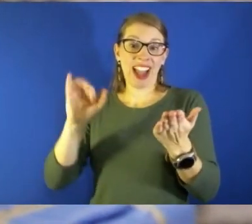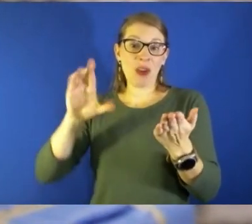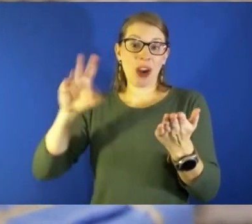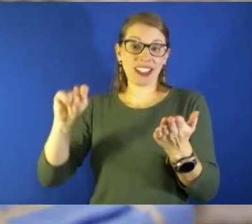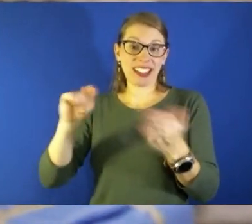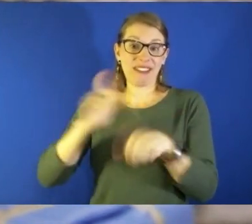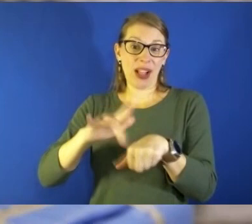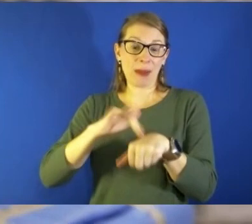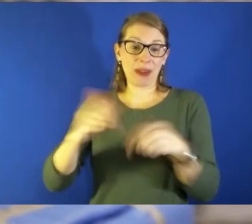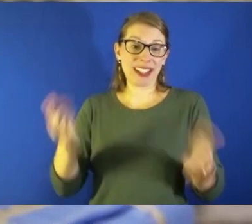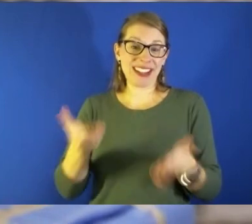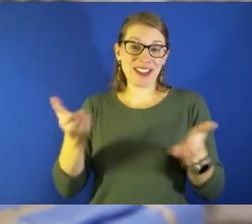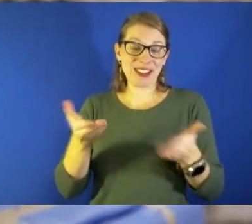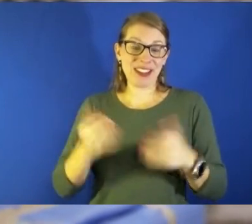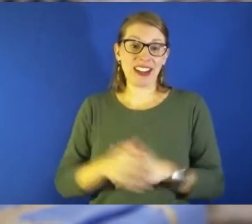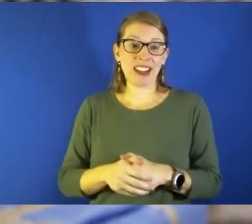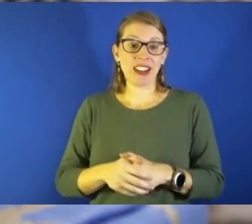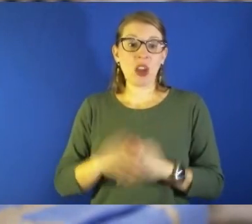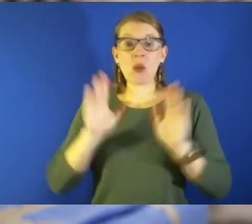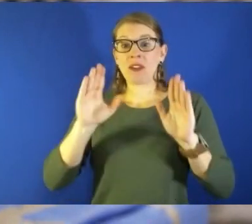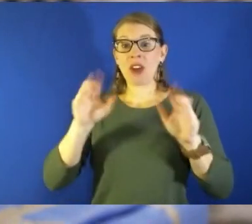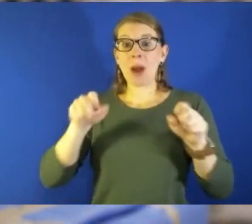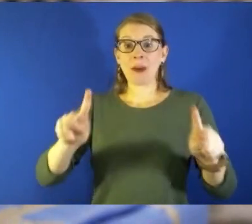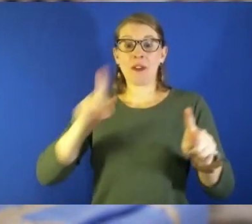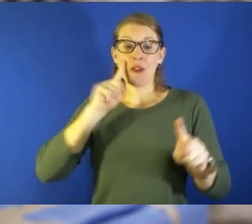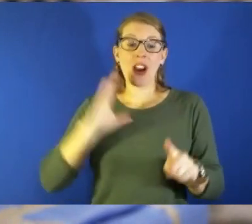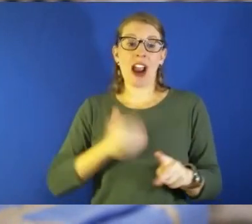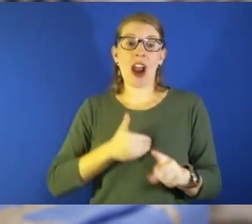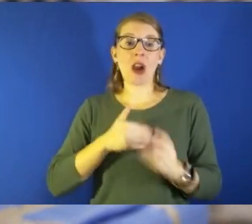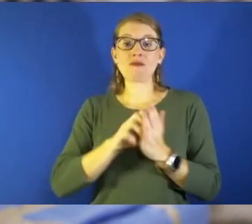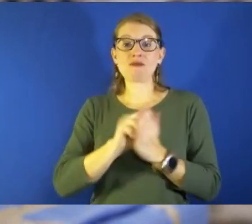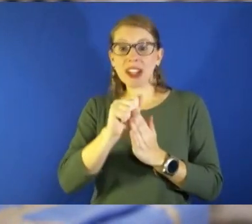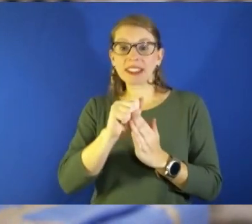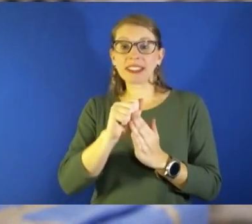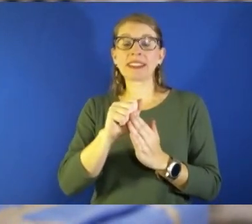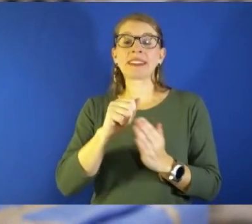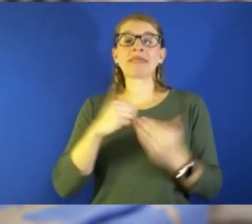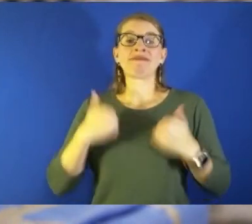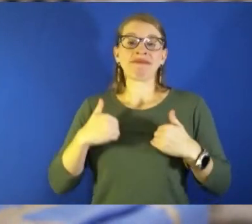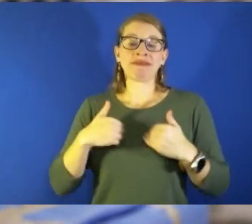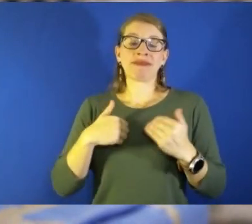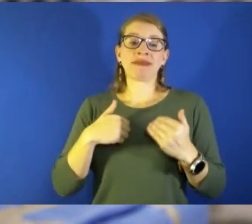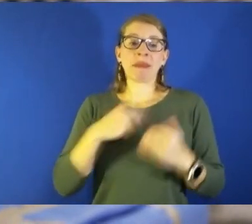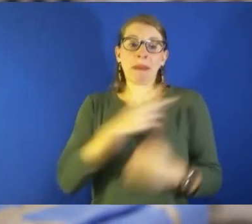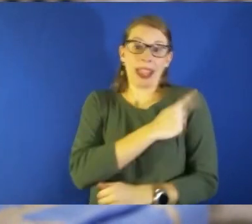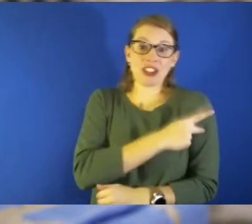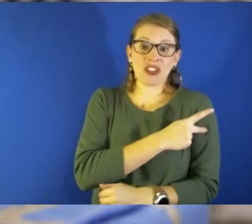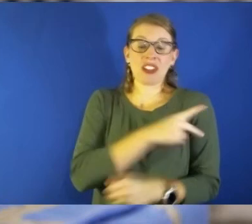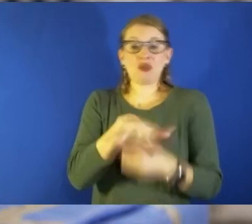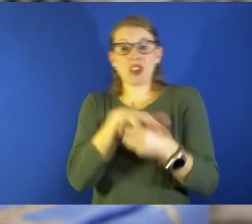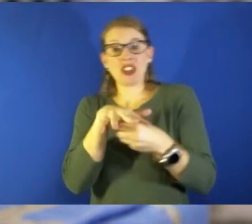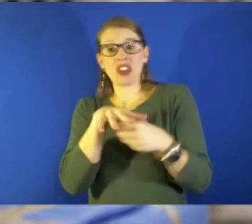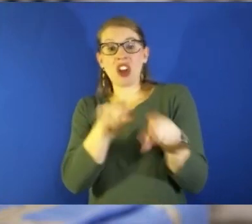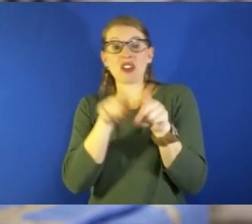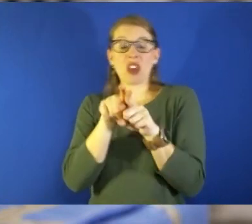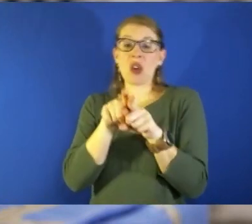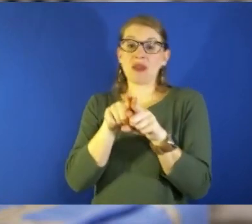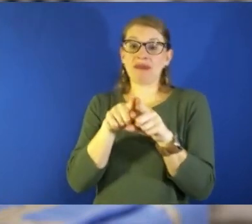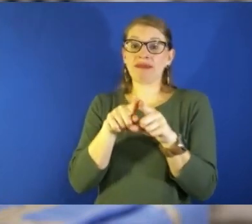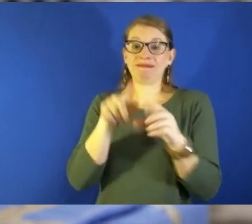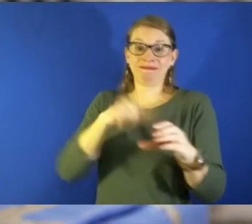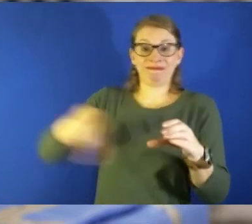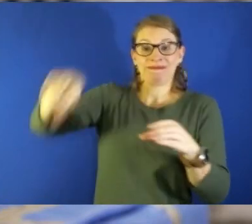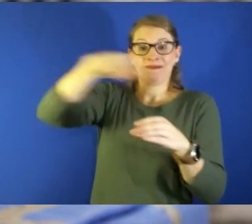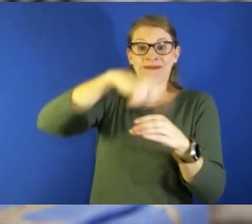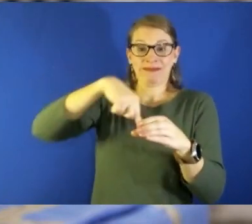such a wonderful opportunity for our breast cancer patients in the region, across the state and across the multi-state region. And so I'm really